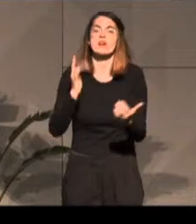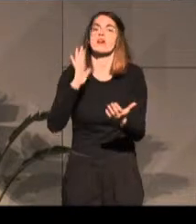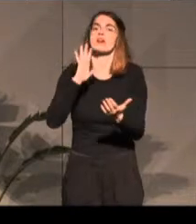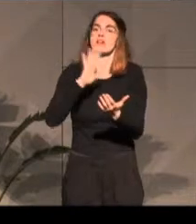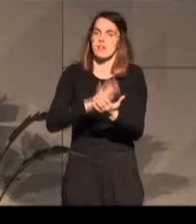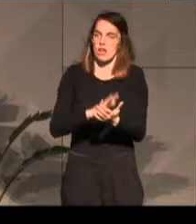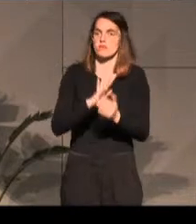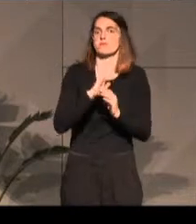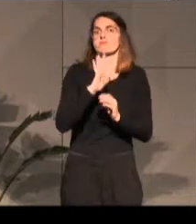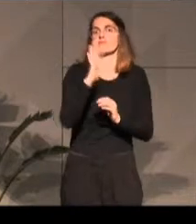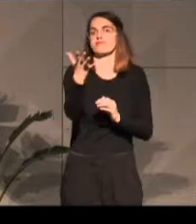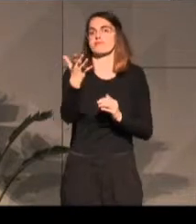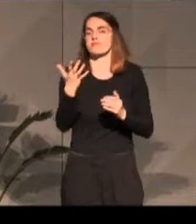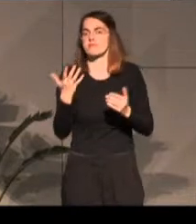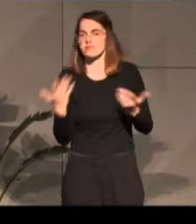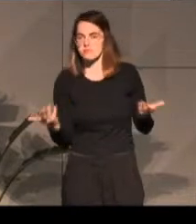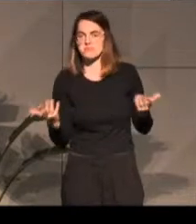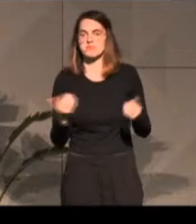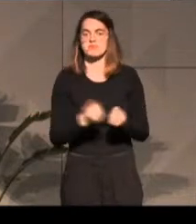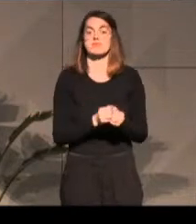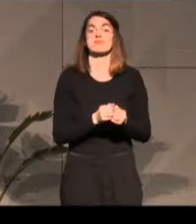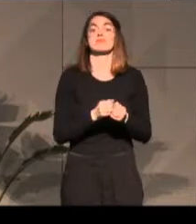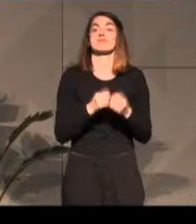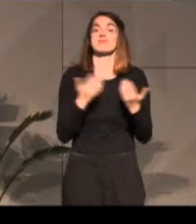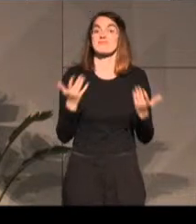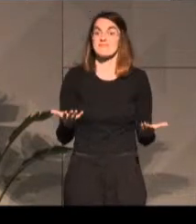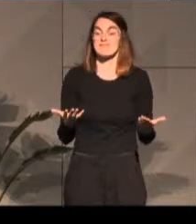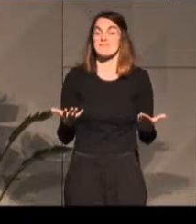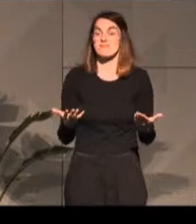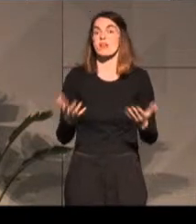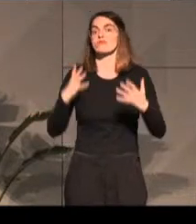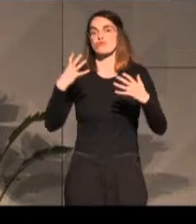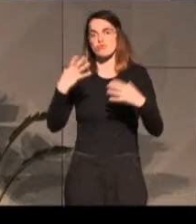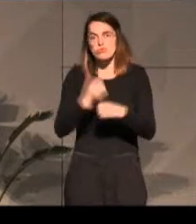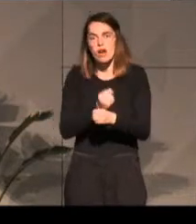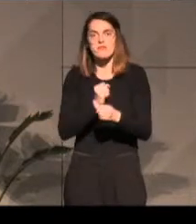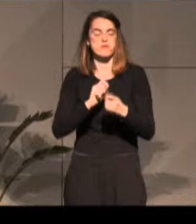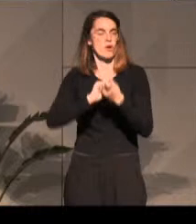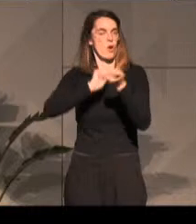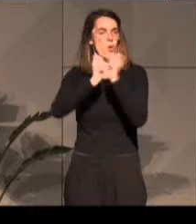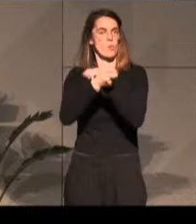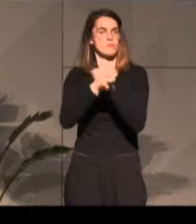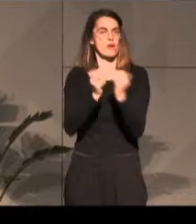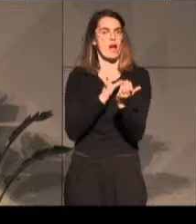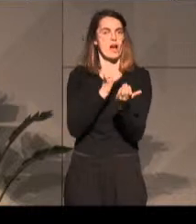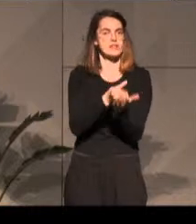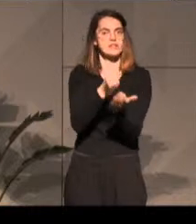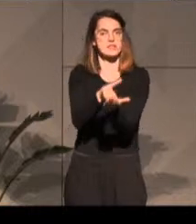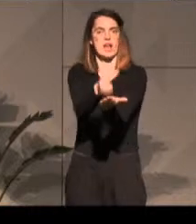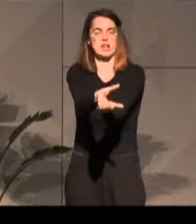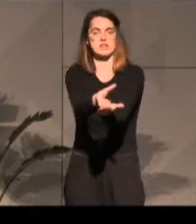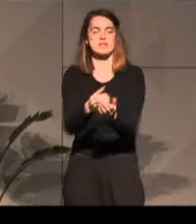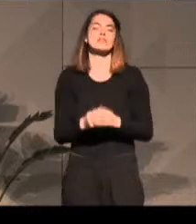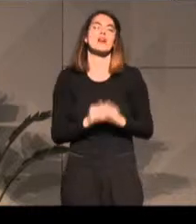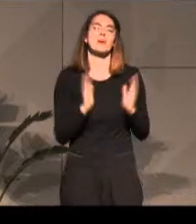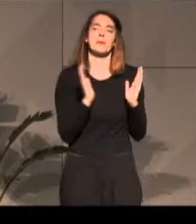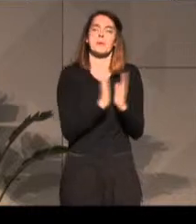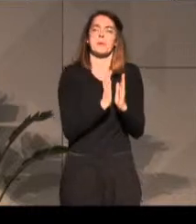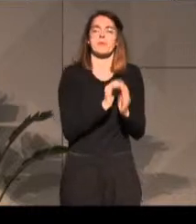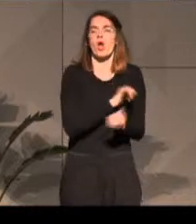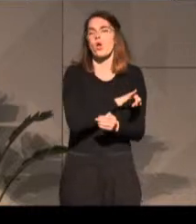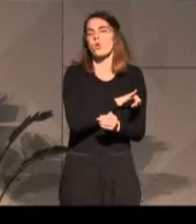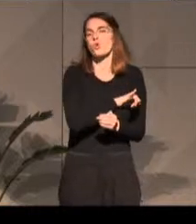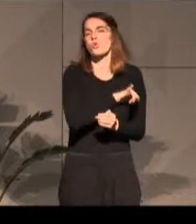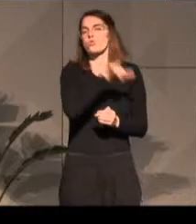not, in summer we would have to stop the expedition. But we were able